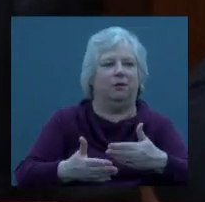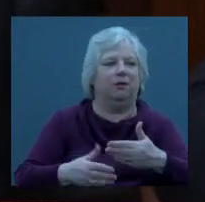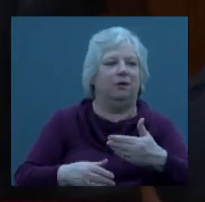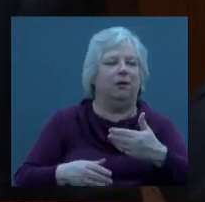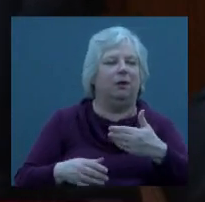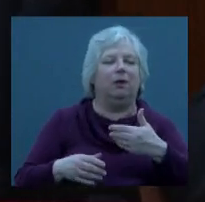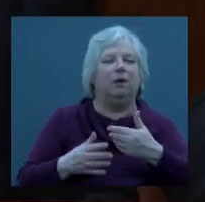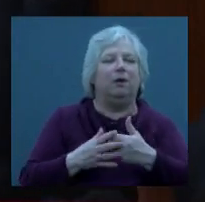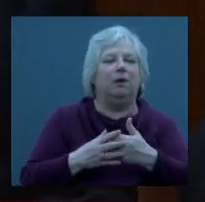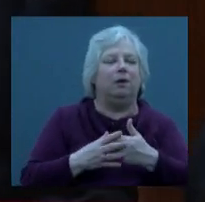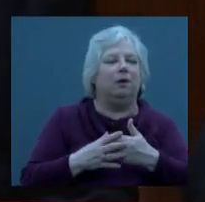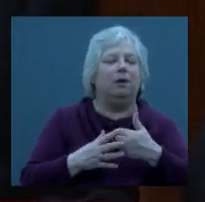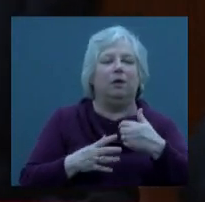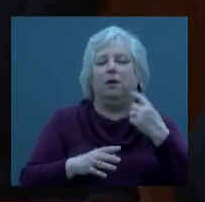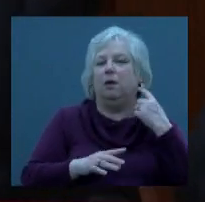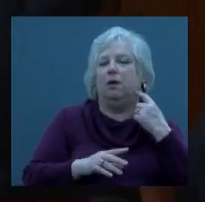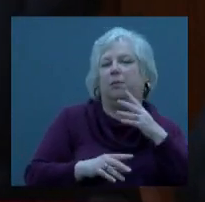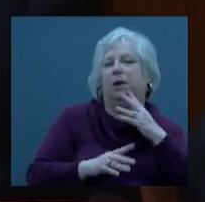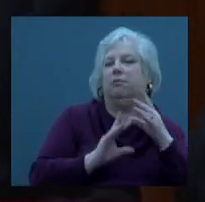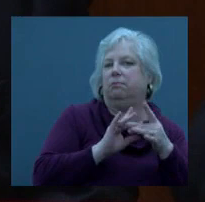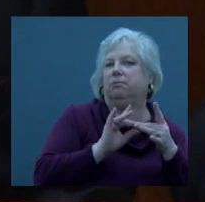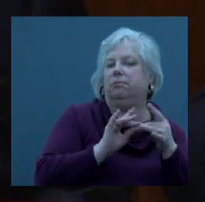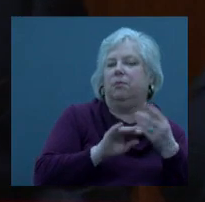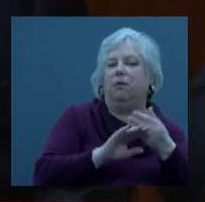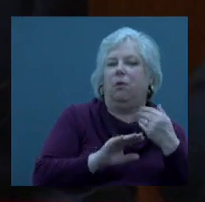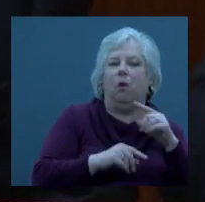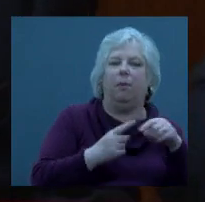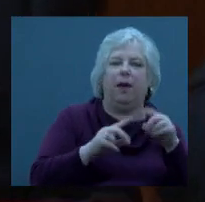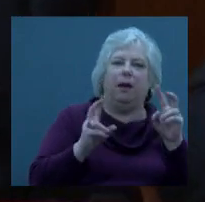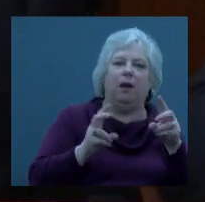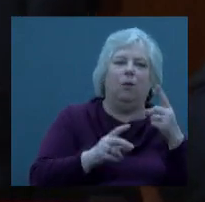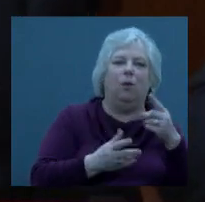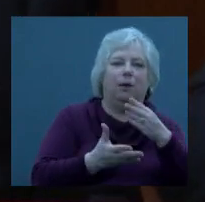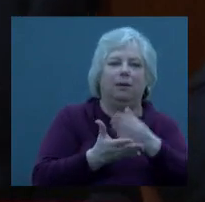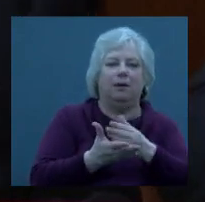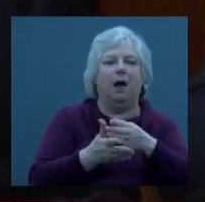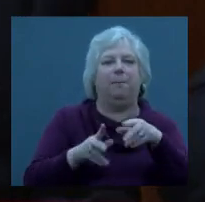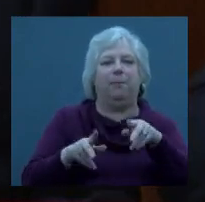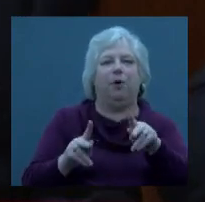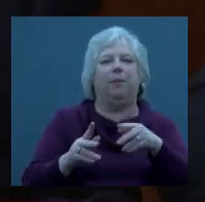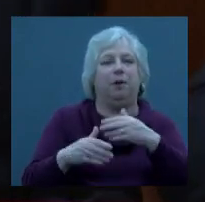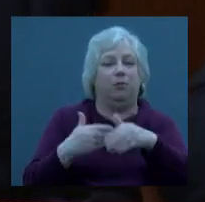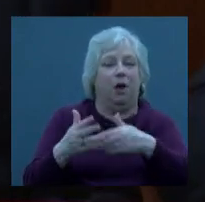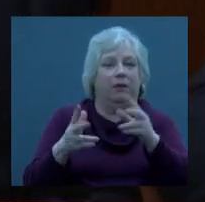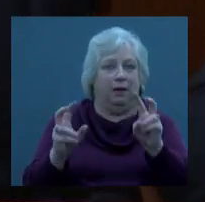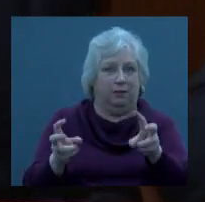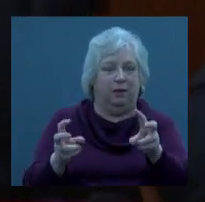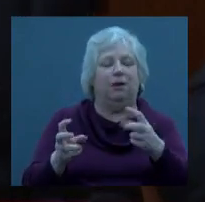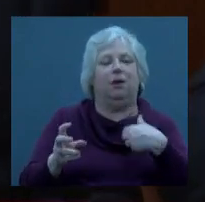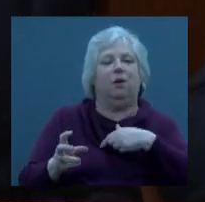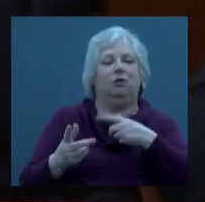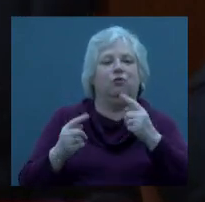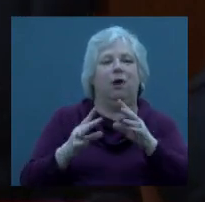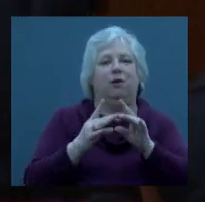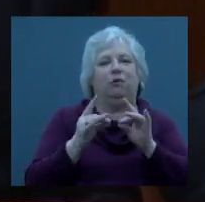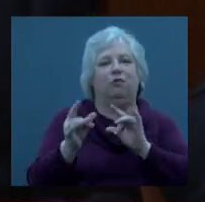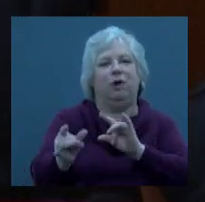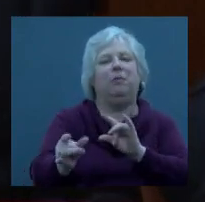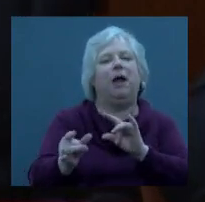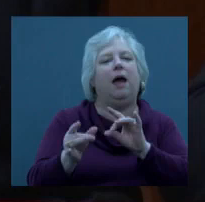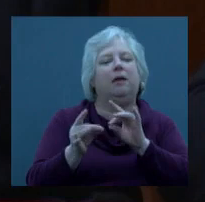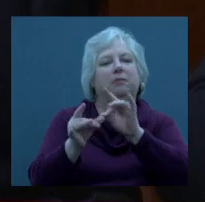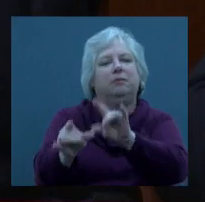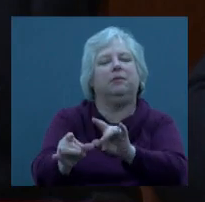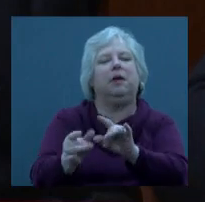done this through this, and you've heard me talk about it before, this one-stop permitting process, so that we can try to streamline it, be a little bit